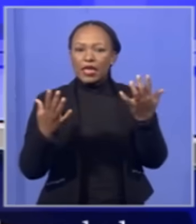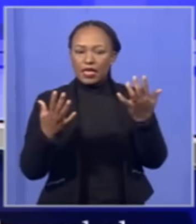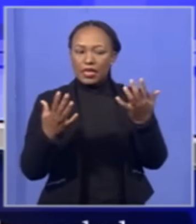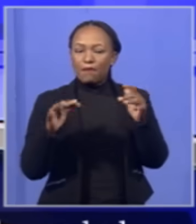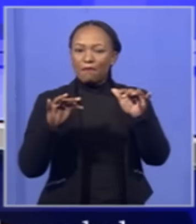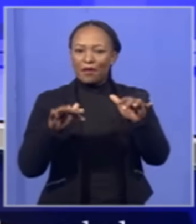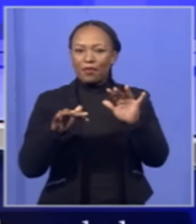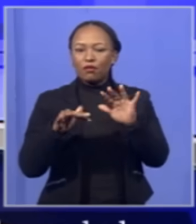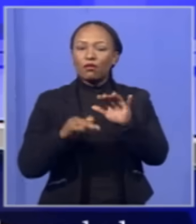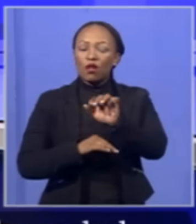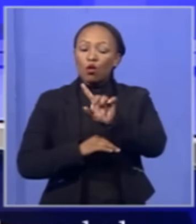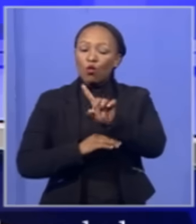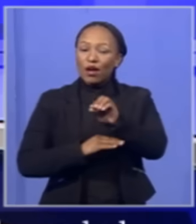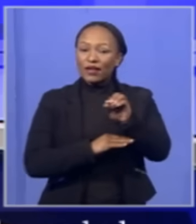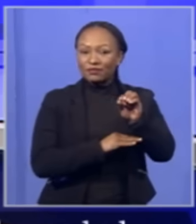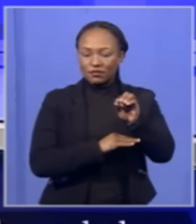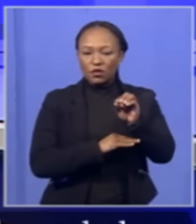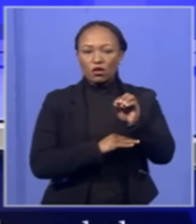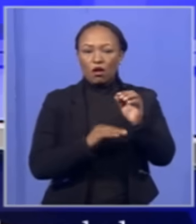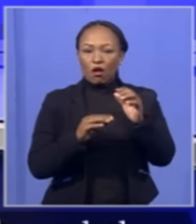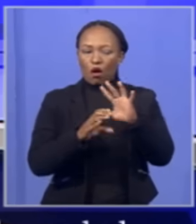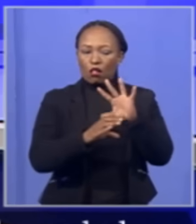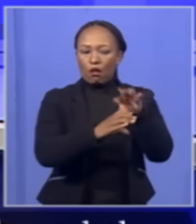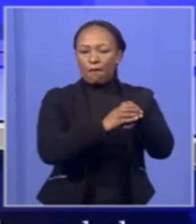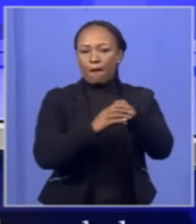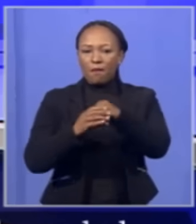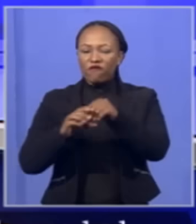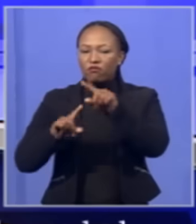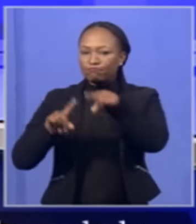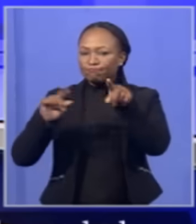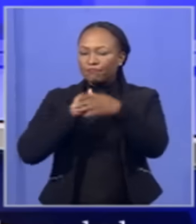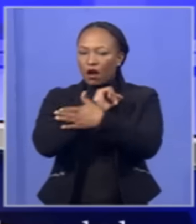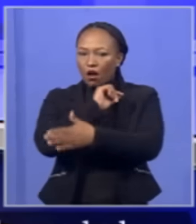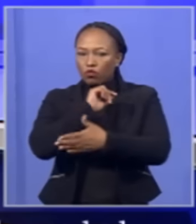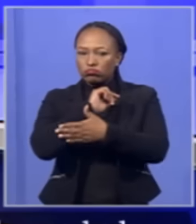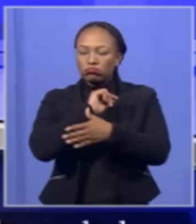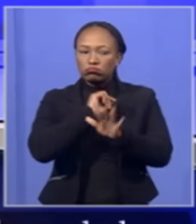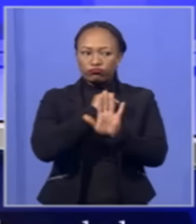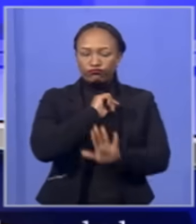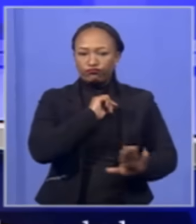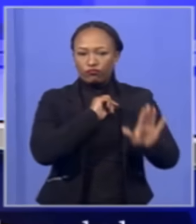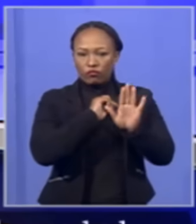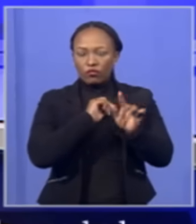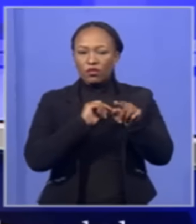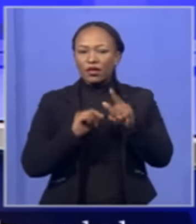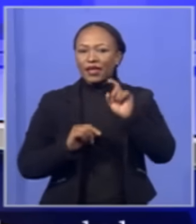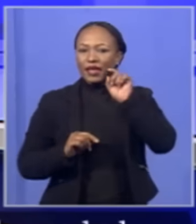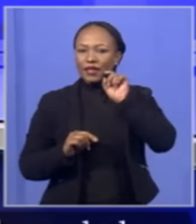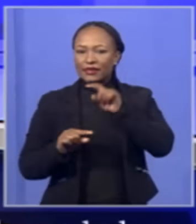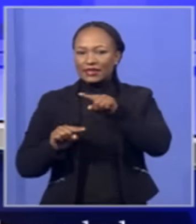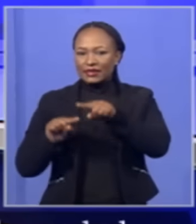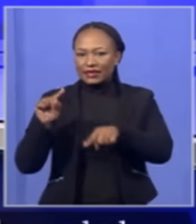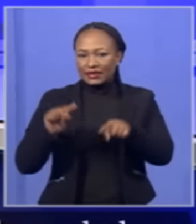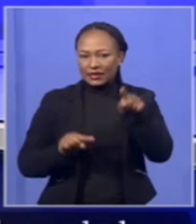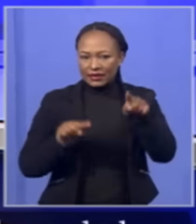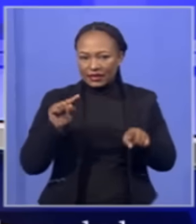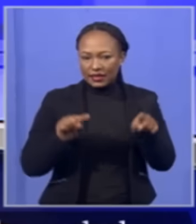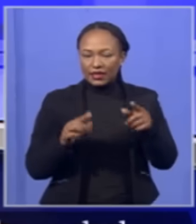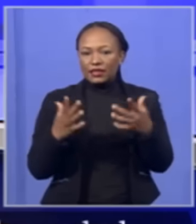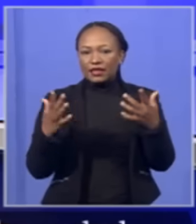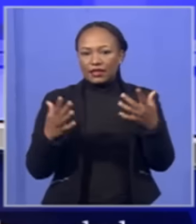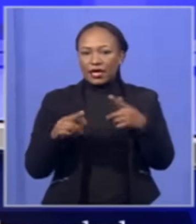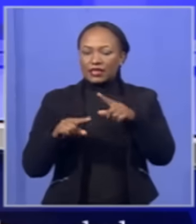dibaesekele ba le 100 go tswa mo dikarolong tse di farologaneng tsa naga. Ba tsaya karolo ba dingwaga tse di farologaneng ba nnile le seabe mo